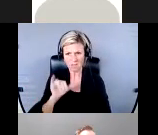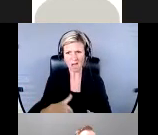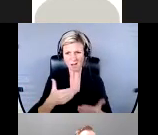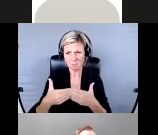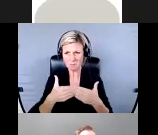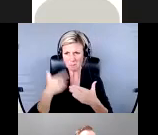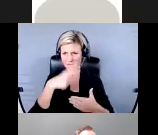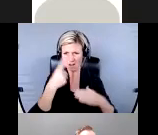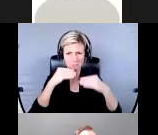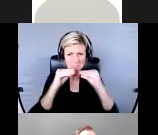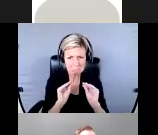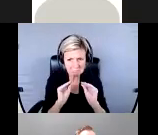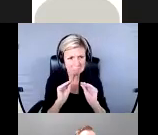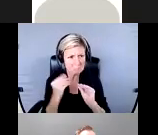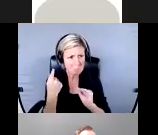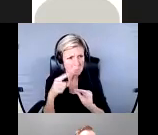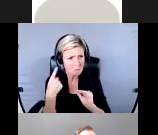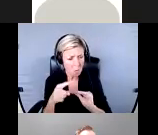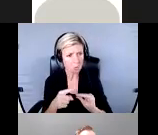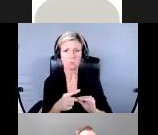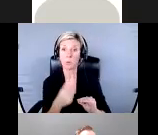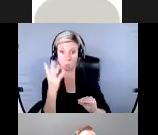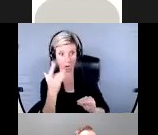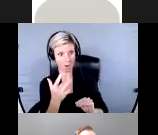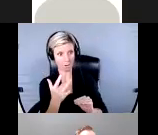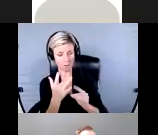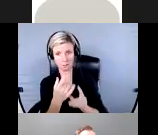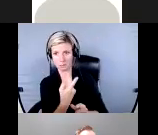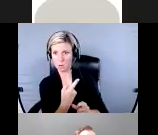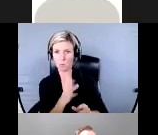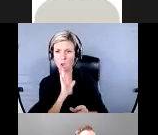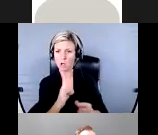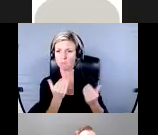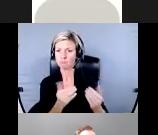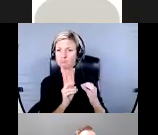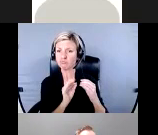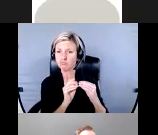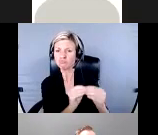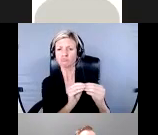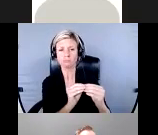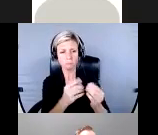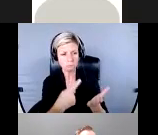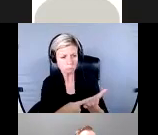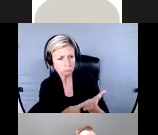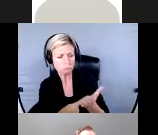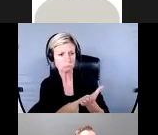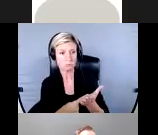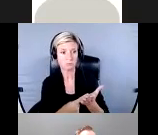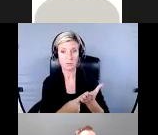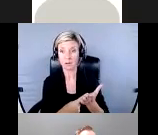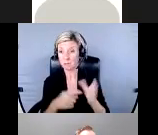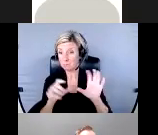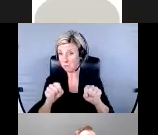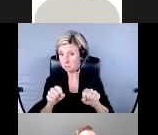a very emotional issue that could seem financial, couldn't it? So it could seem that housing and the sale of the